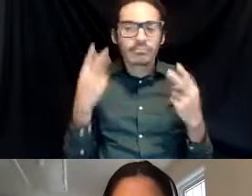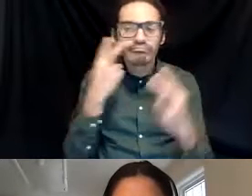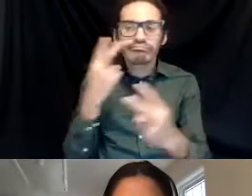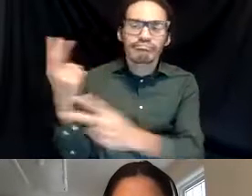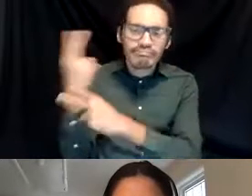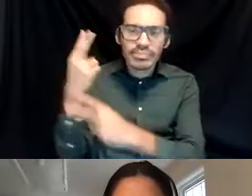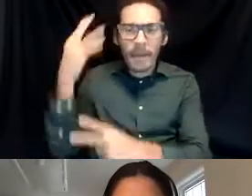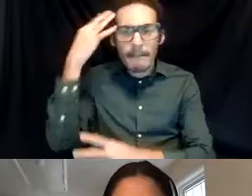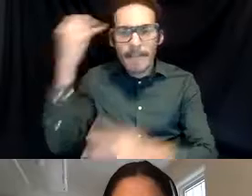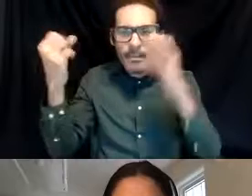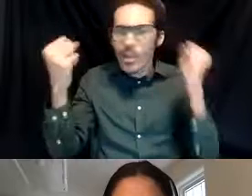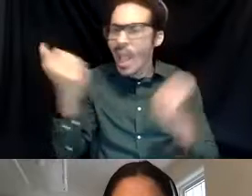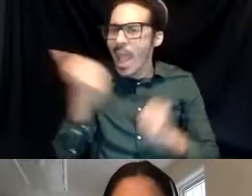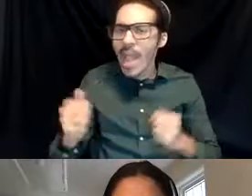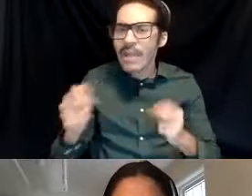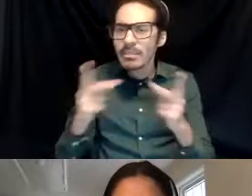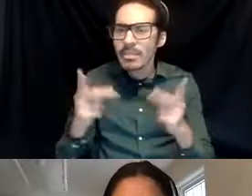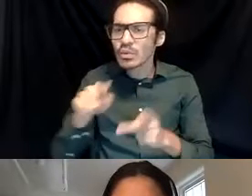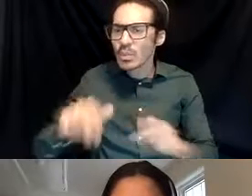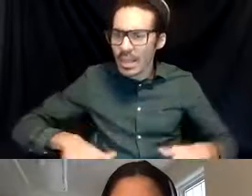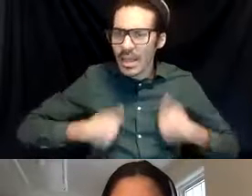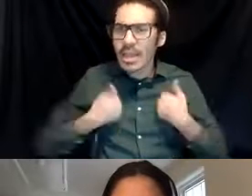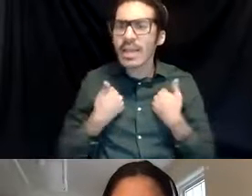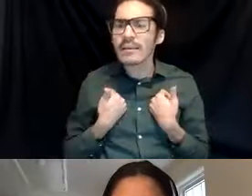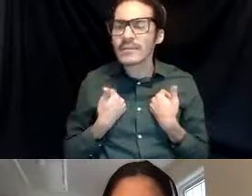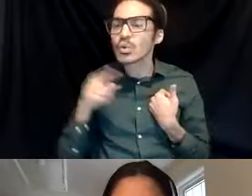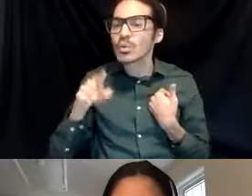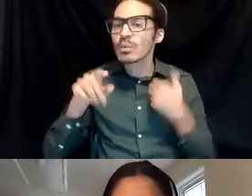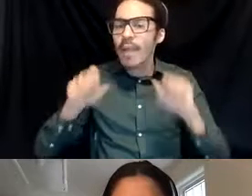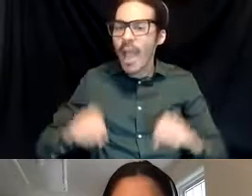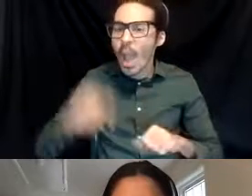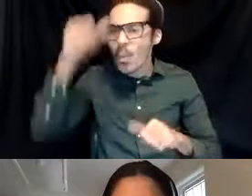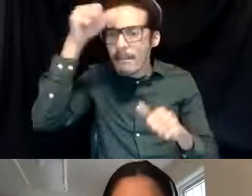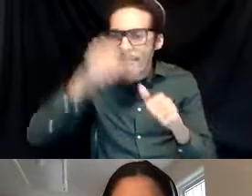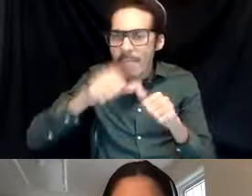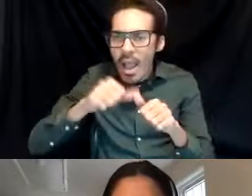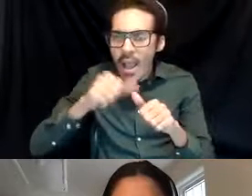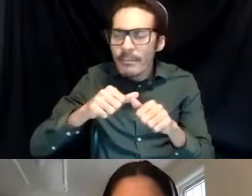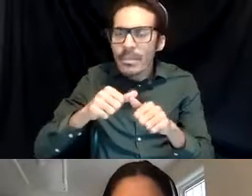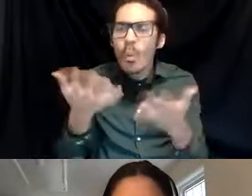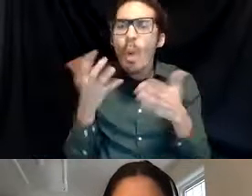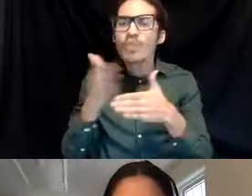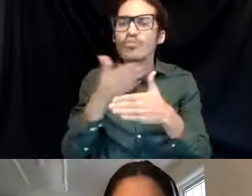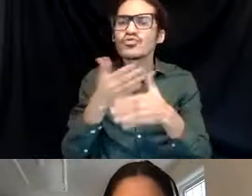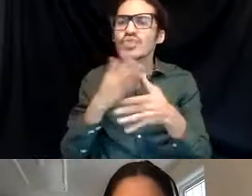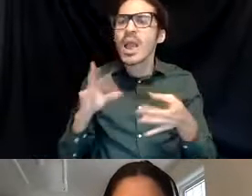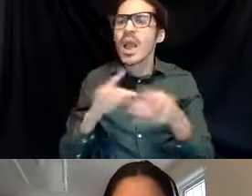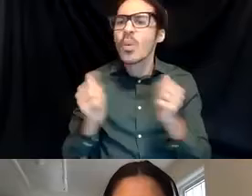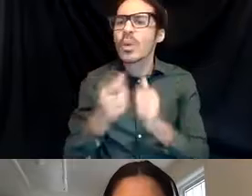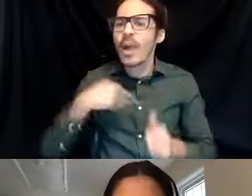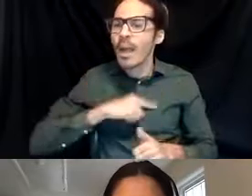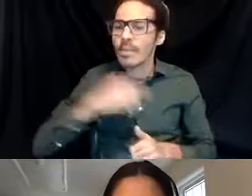of those places where you've lived that you can remember and you wouldn't mind sharing with us? A memory